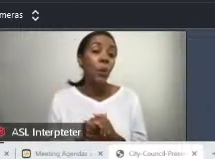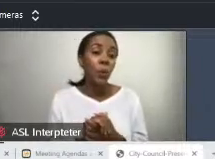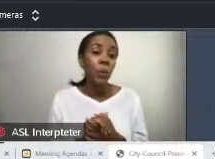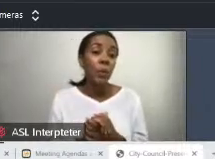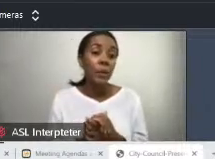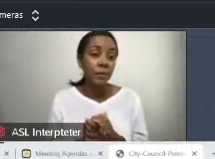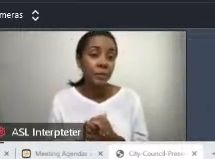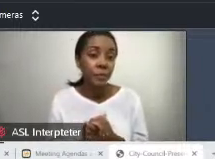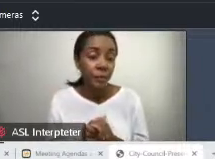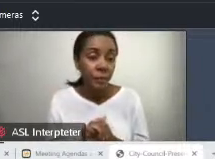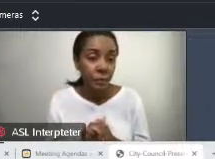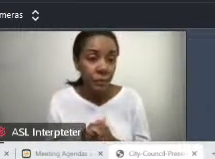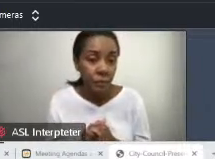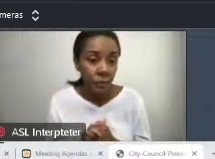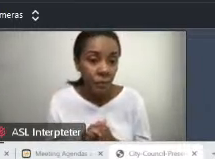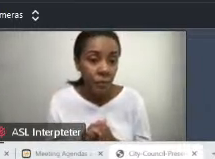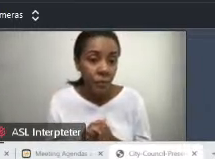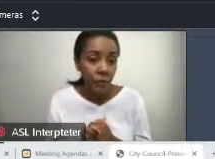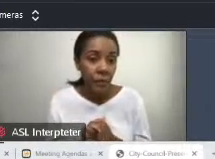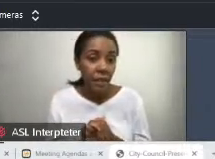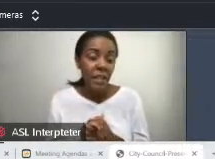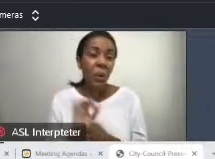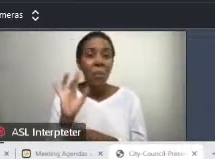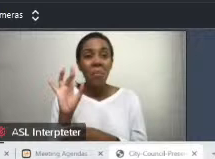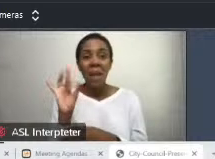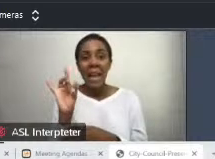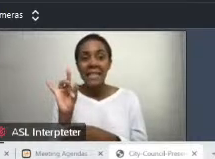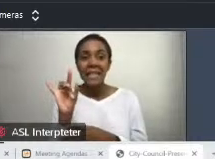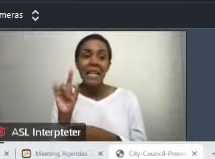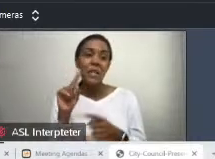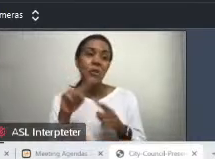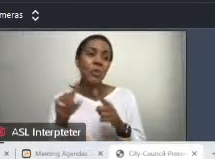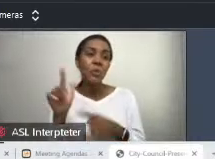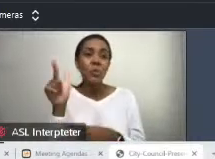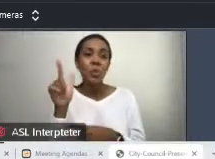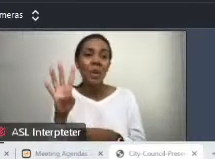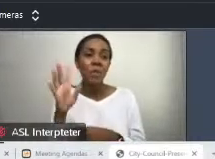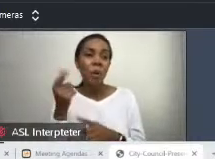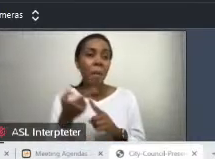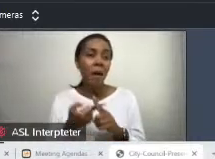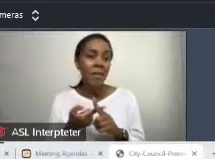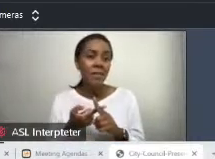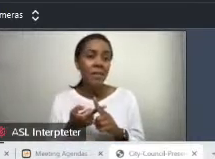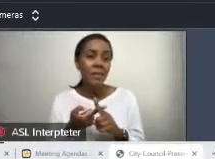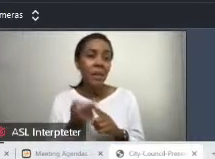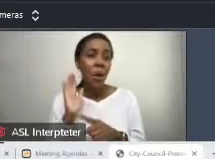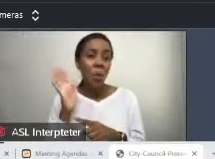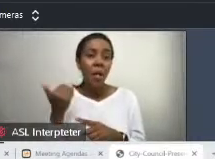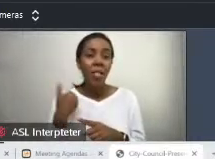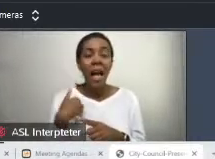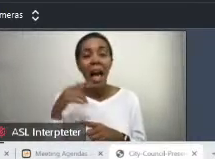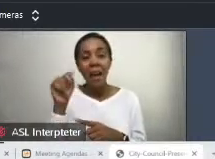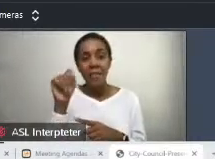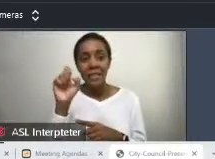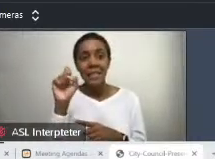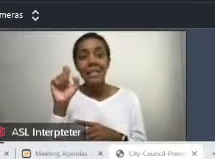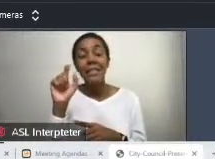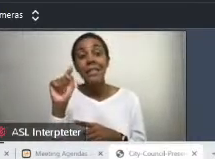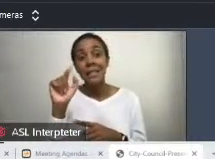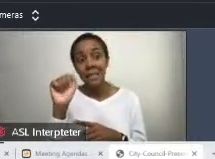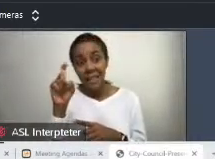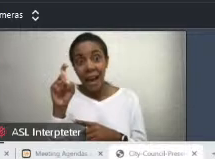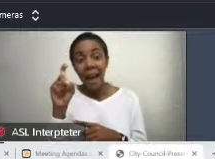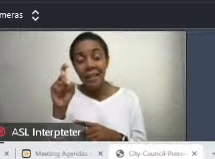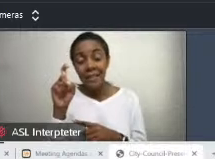there's, in a matter of 18 to 24 months, if you will, we'll have tax generation that starts